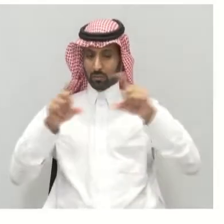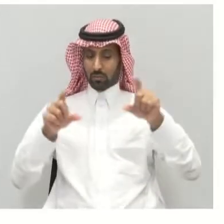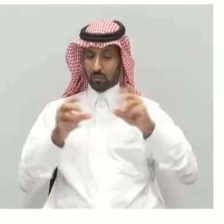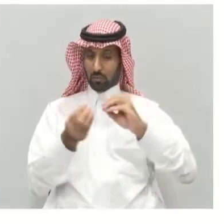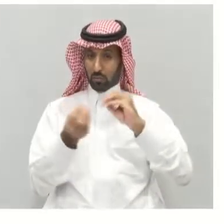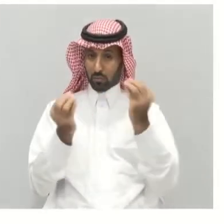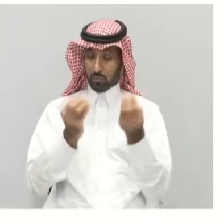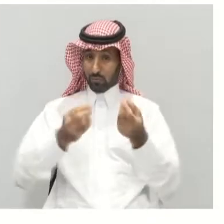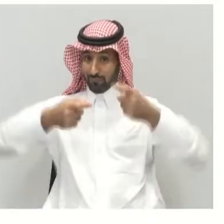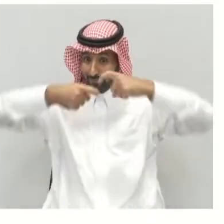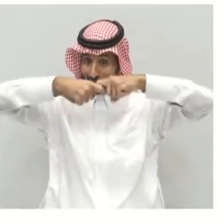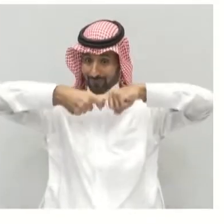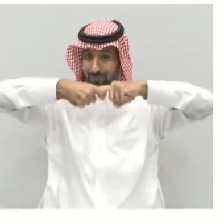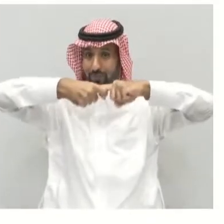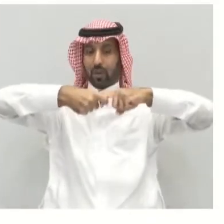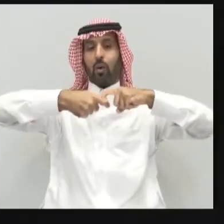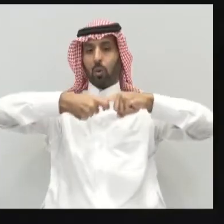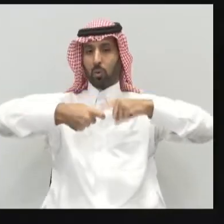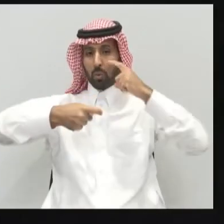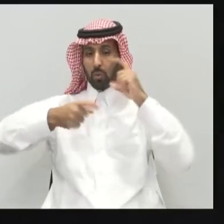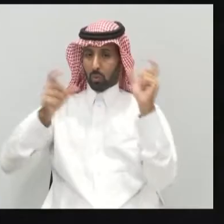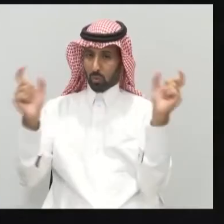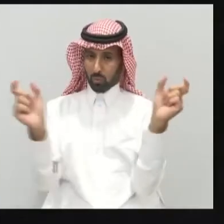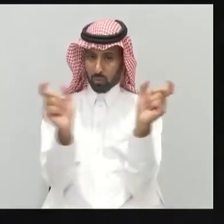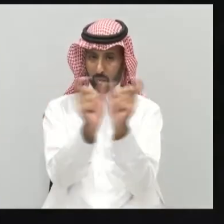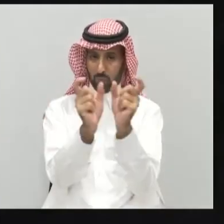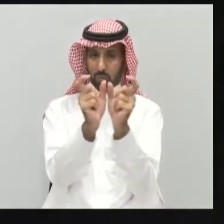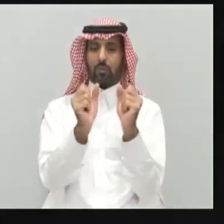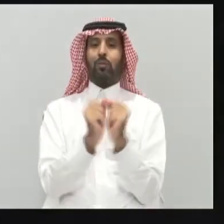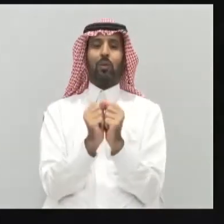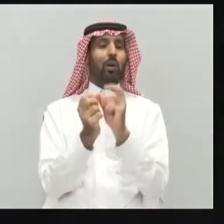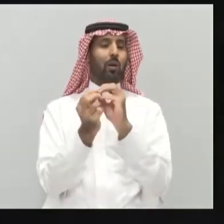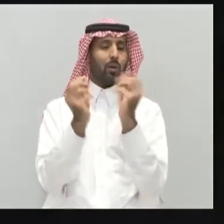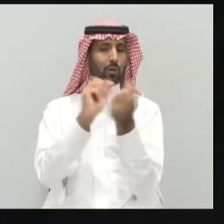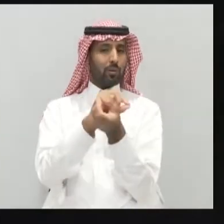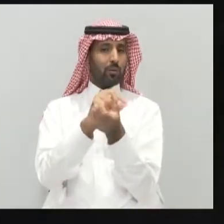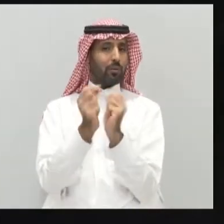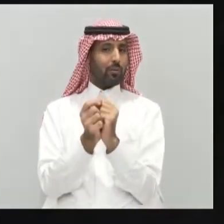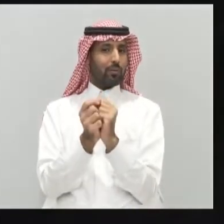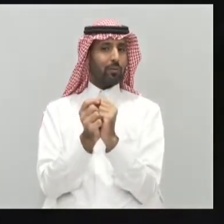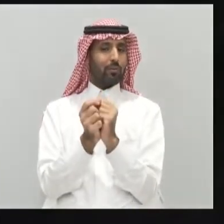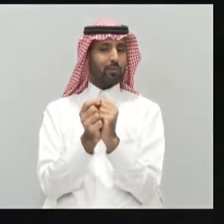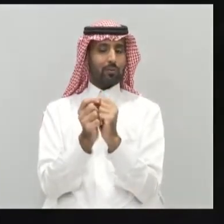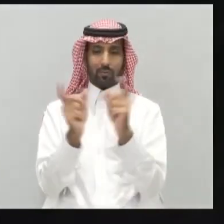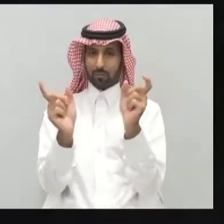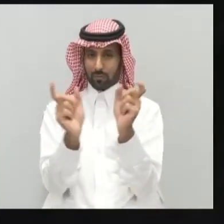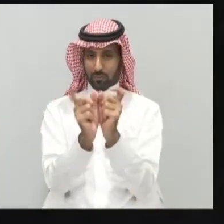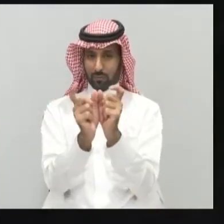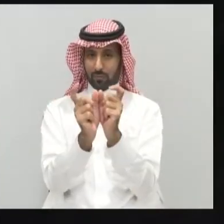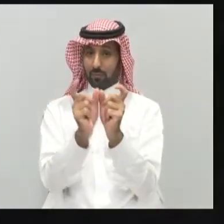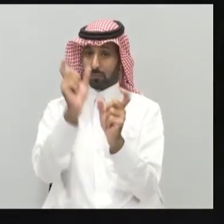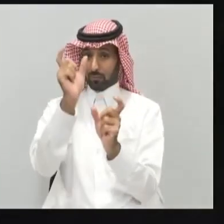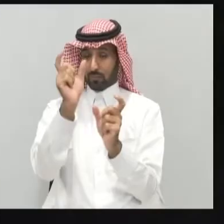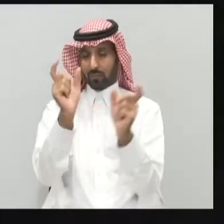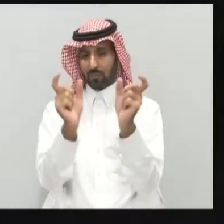Tell me. When I was a child, I used to play football. Now I don't do it anymore. What else? Give me